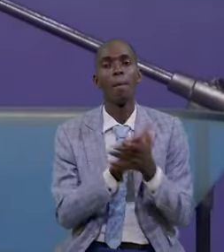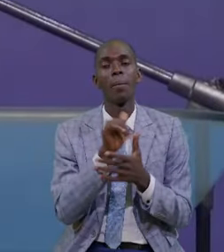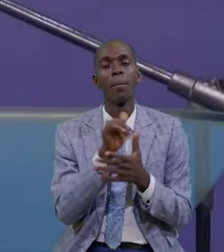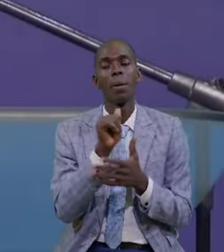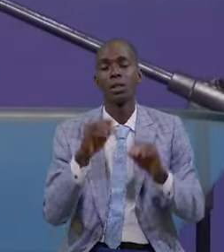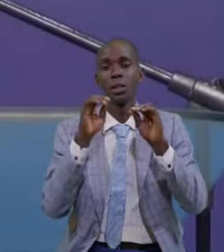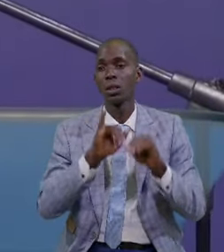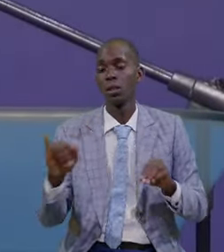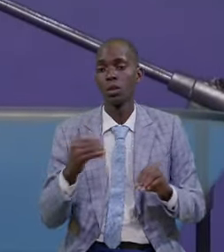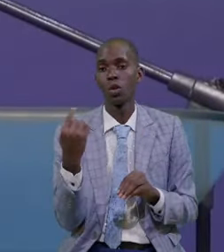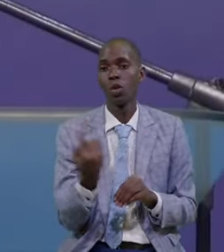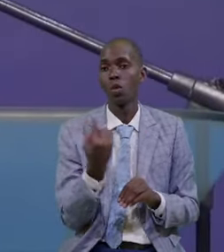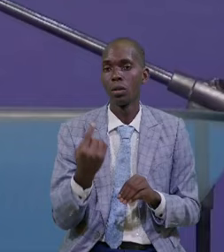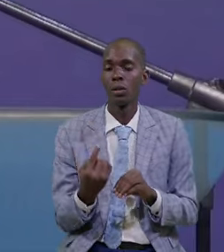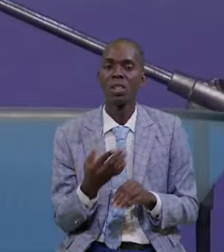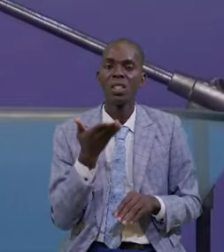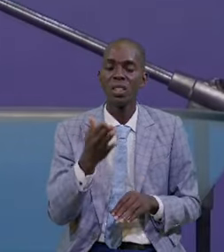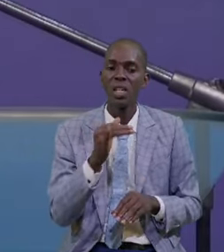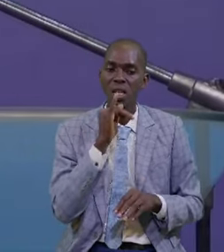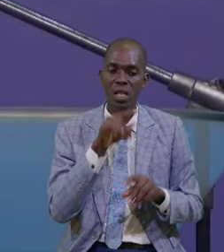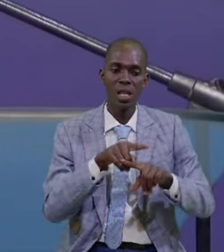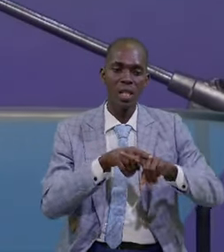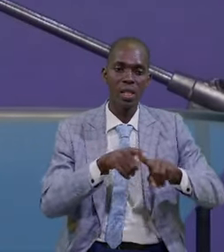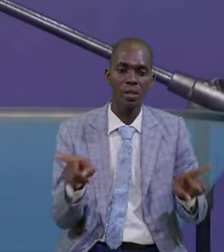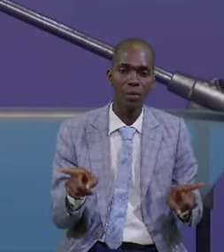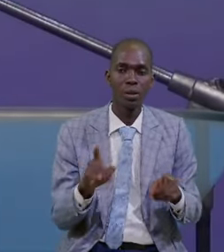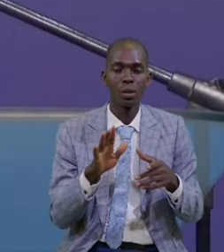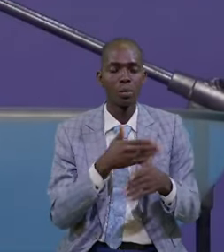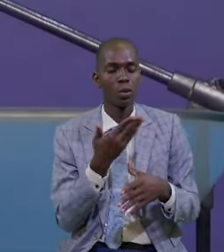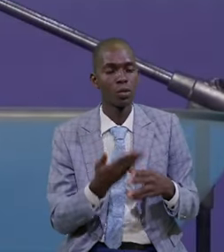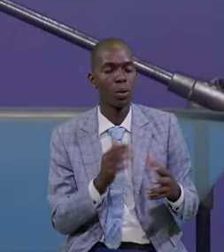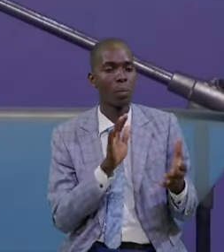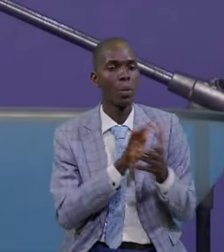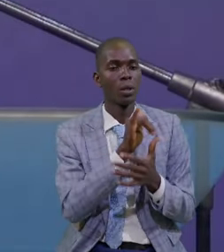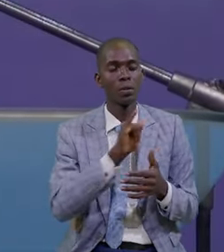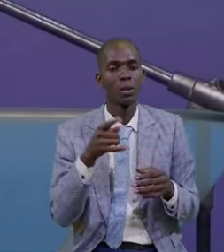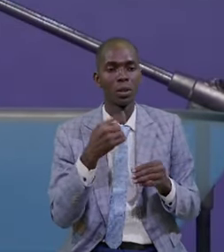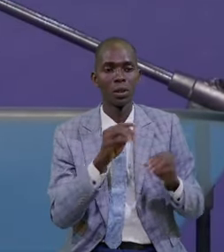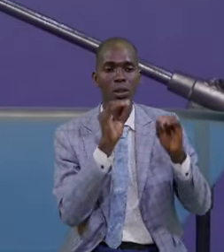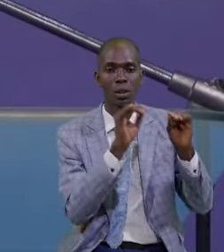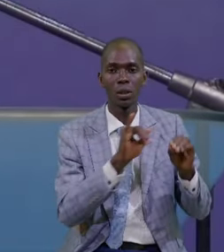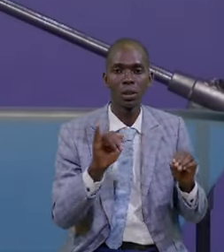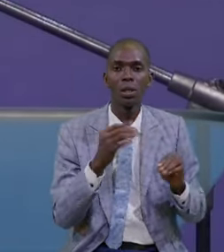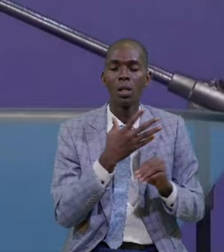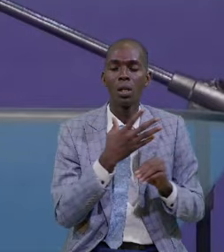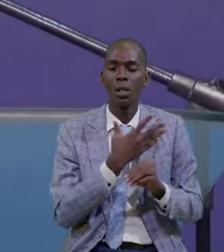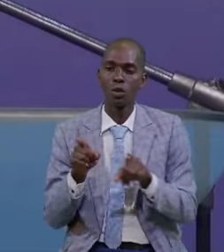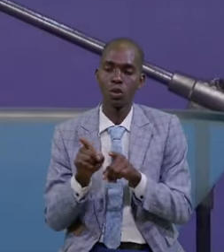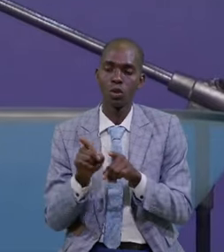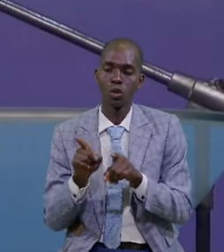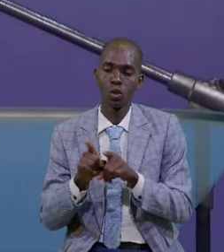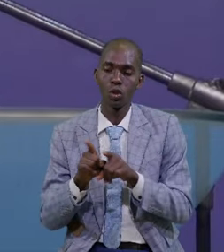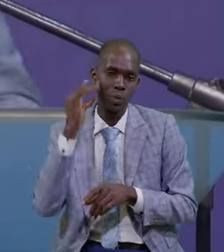difference between doctrine, believing the doctrine, and having an experience.